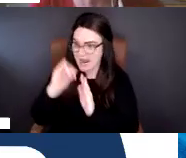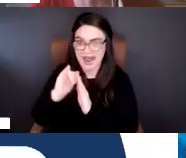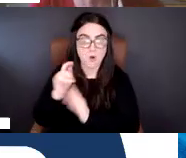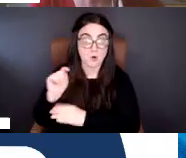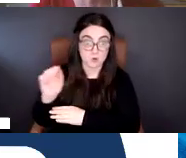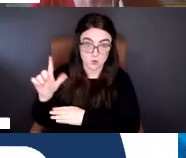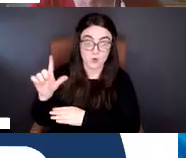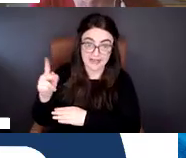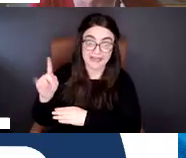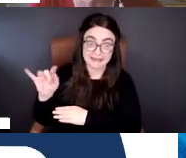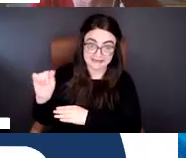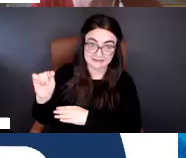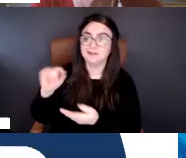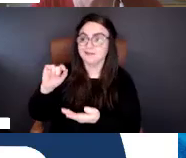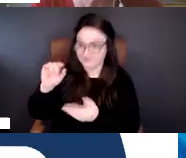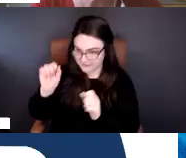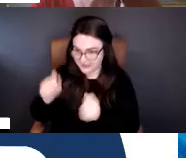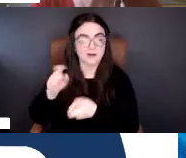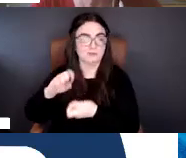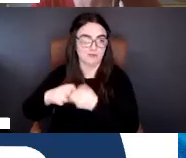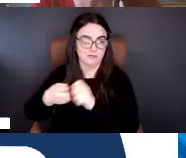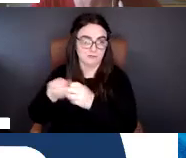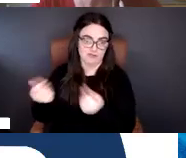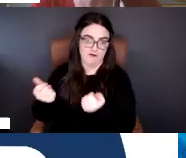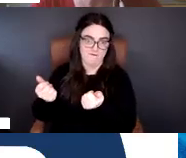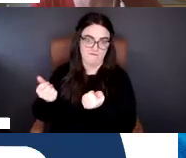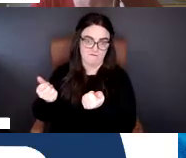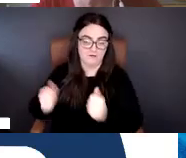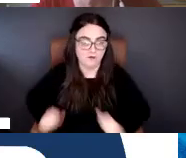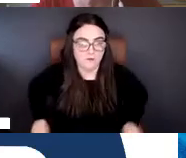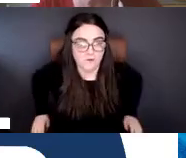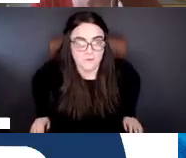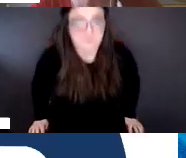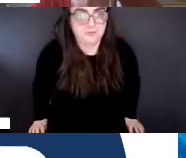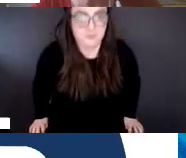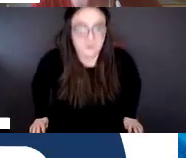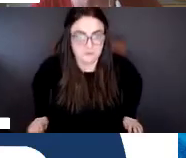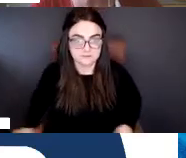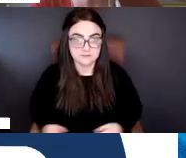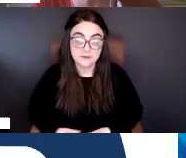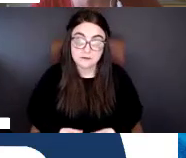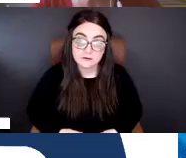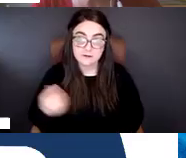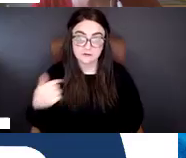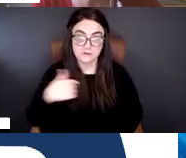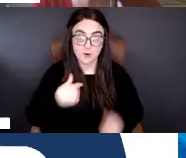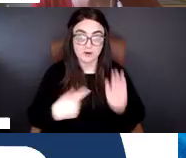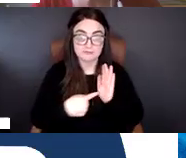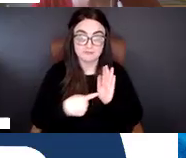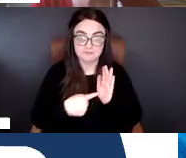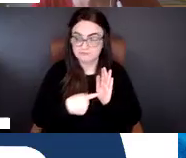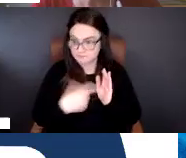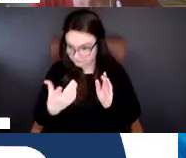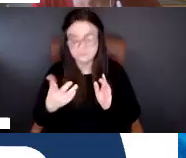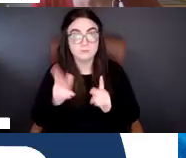is that bullying is often a symptom of a larger issue. So, for example, it might be that people are engaging in bullying